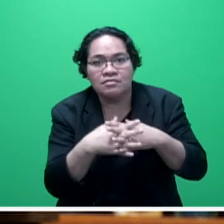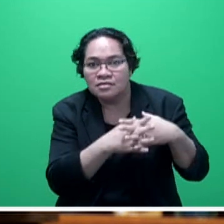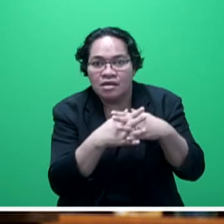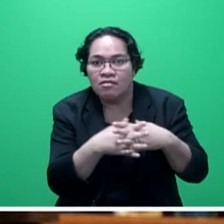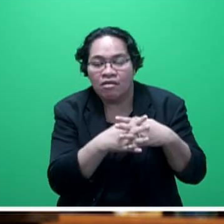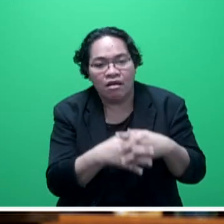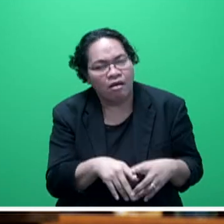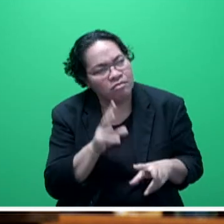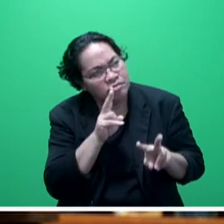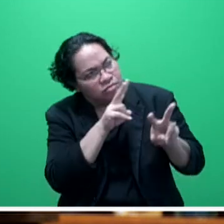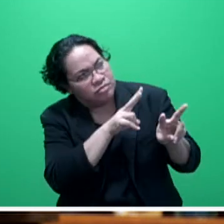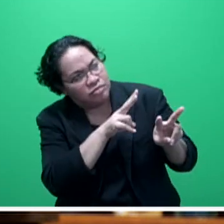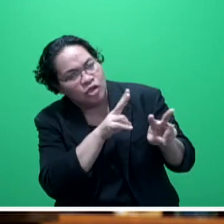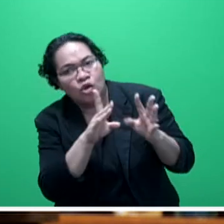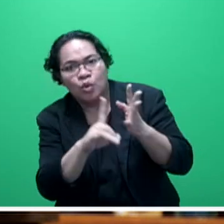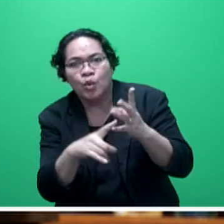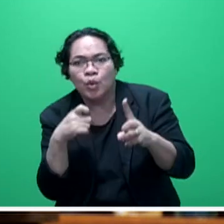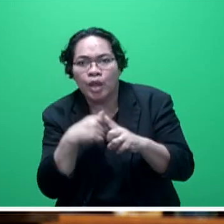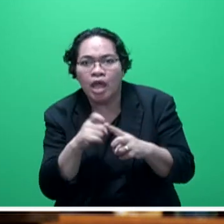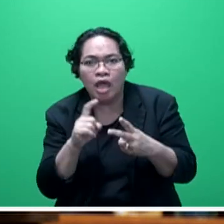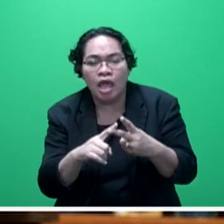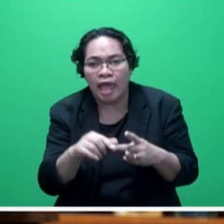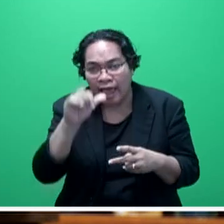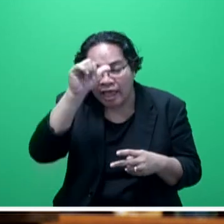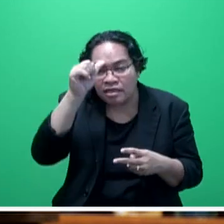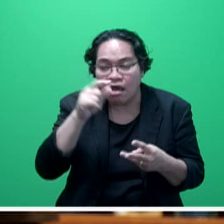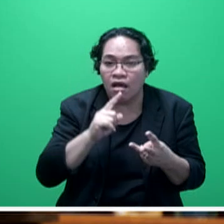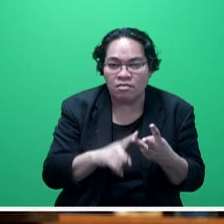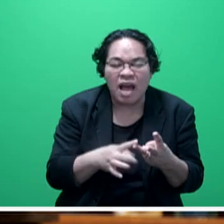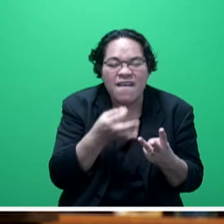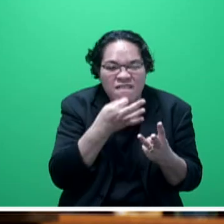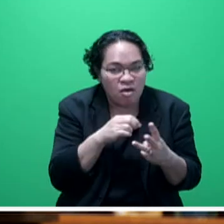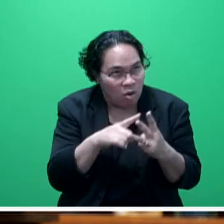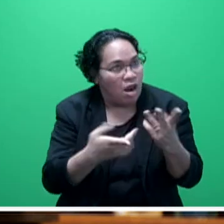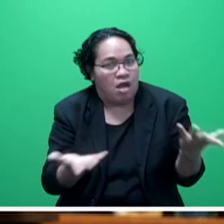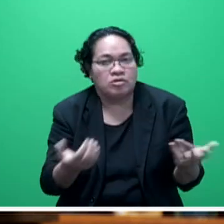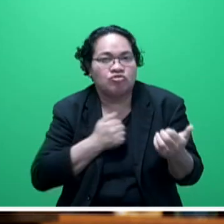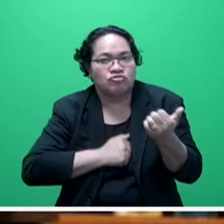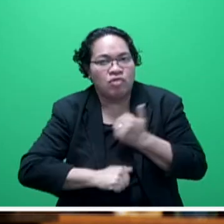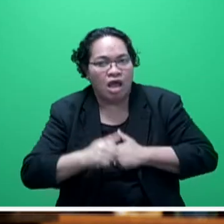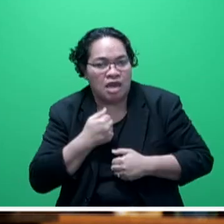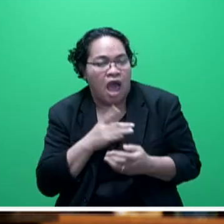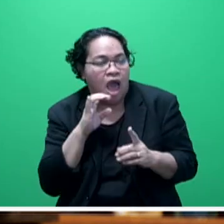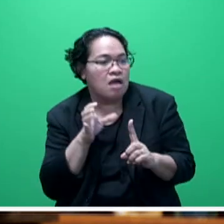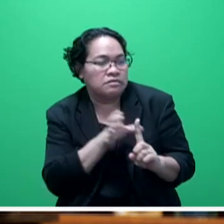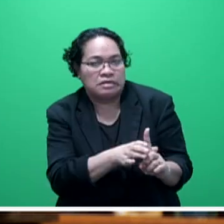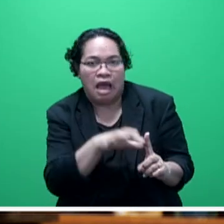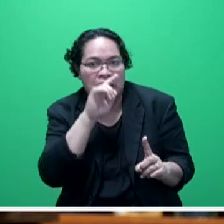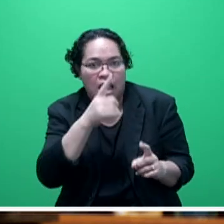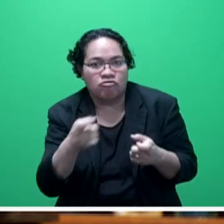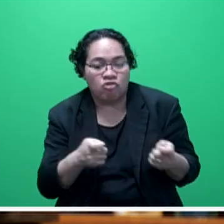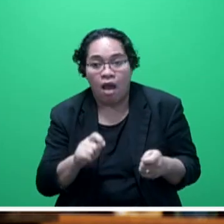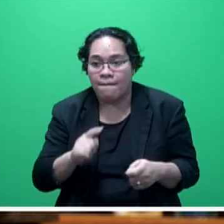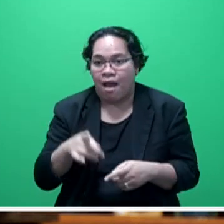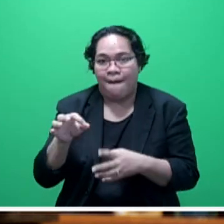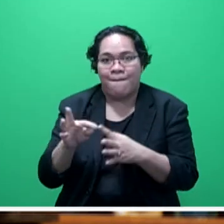America, United Kingdom and India, to name a few, are struggling to contain this virus, our Prime Minister handled the